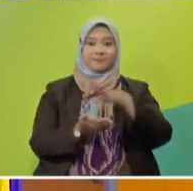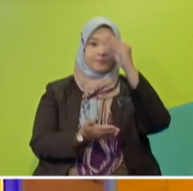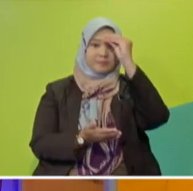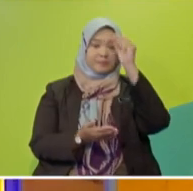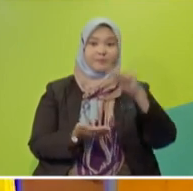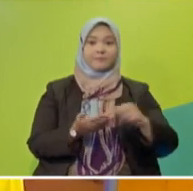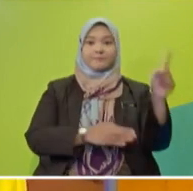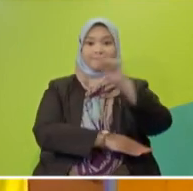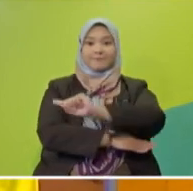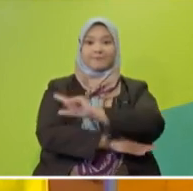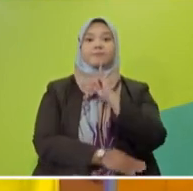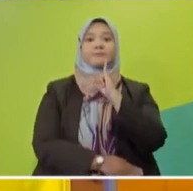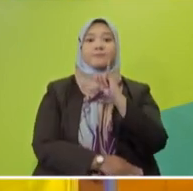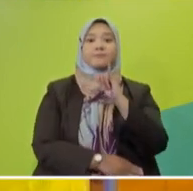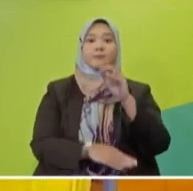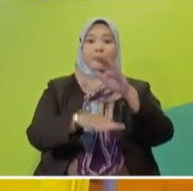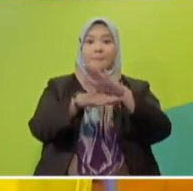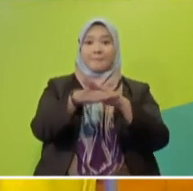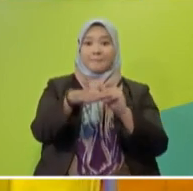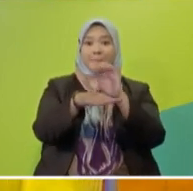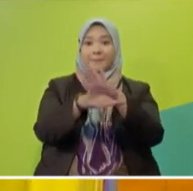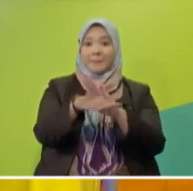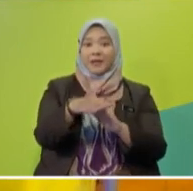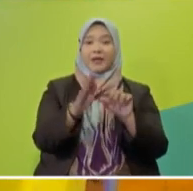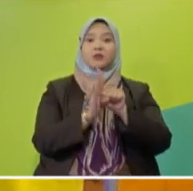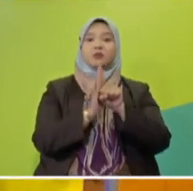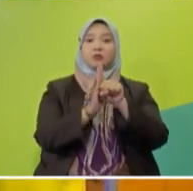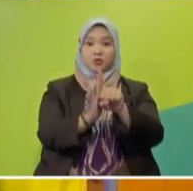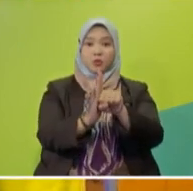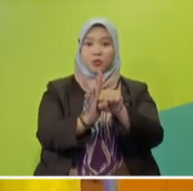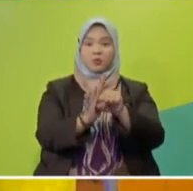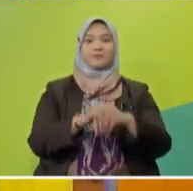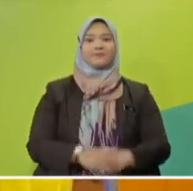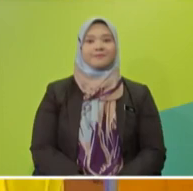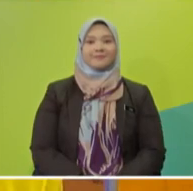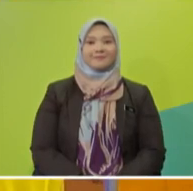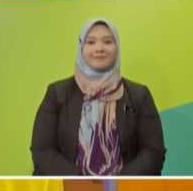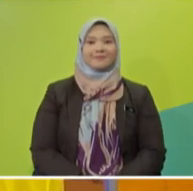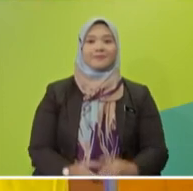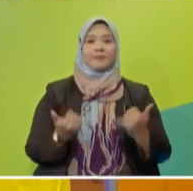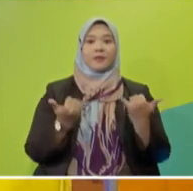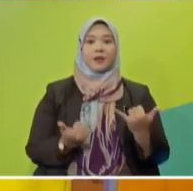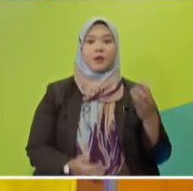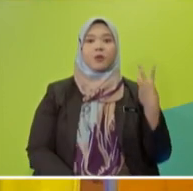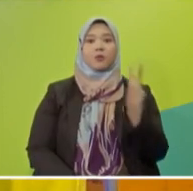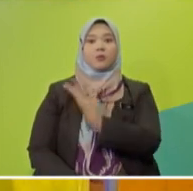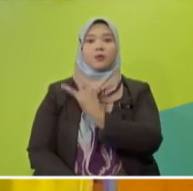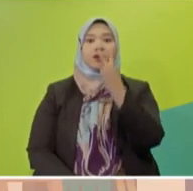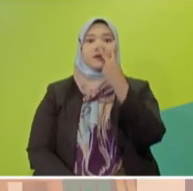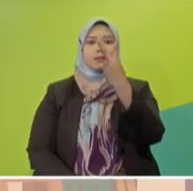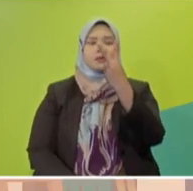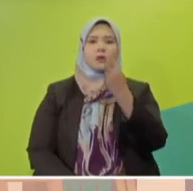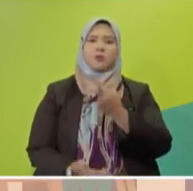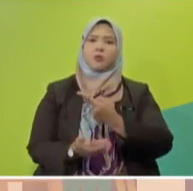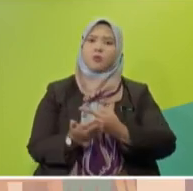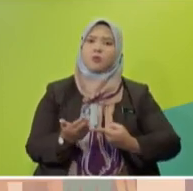the lesson. Okay, before we go to the lesson, we need to know what is the learning objective of today. First objective is to say out 8